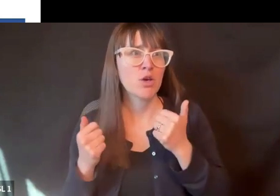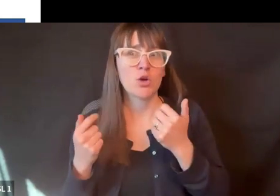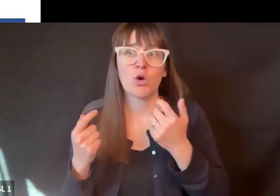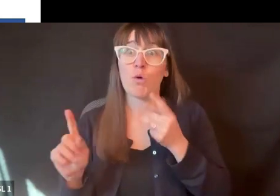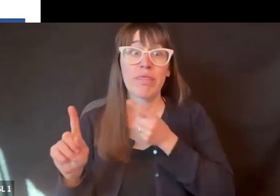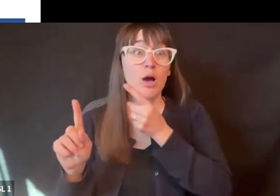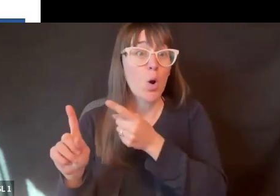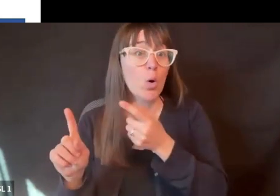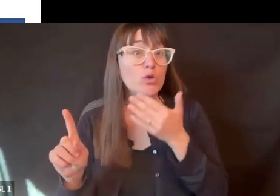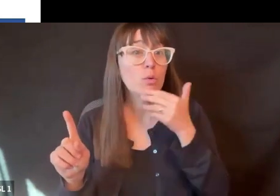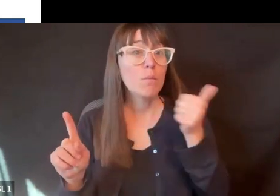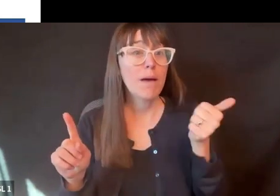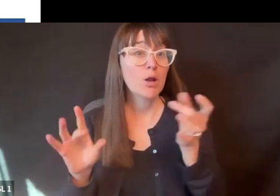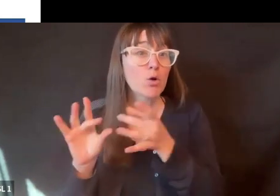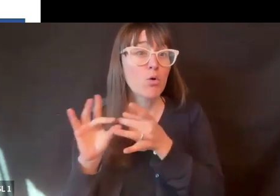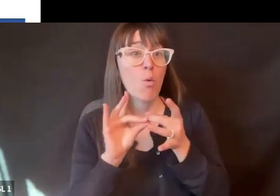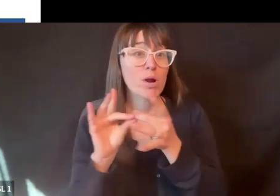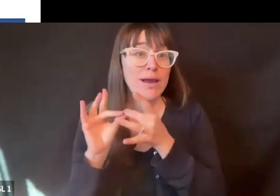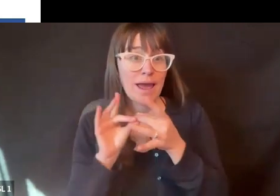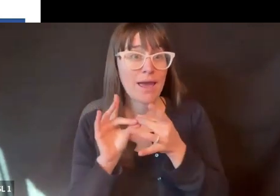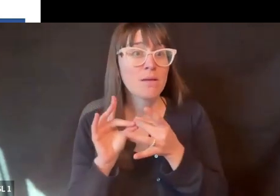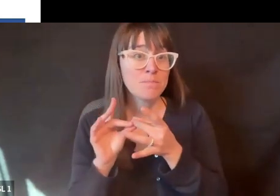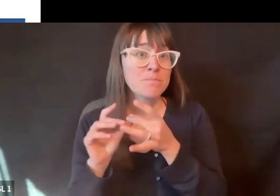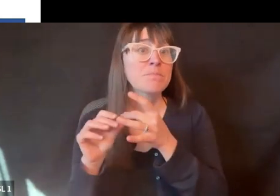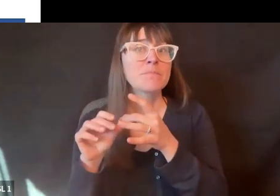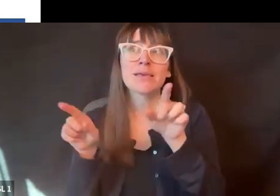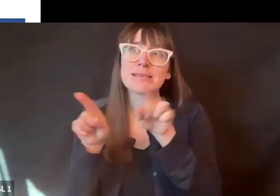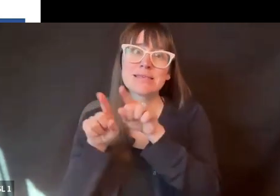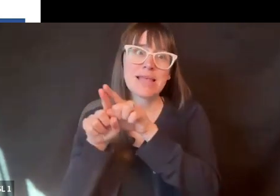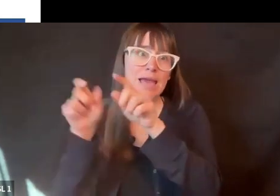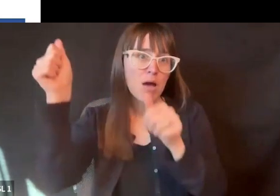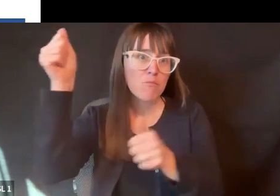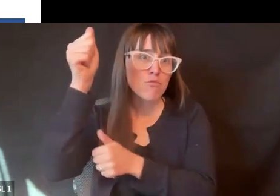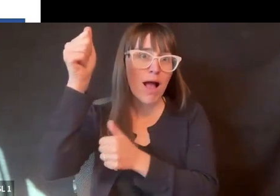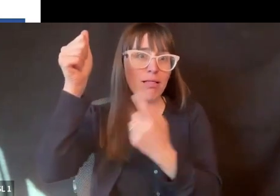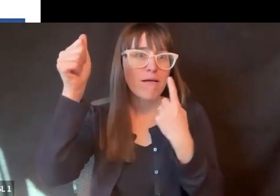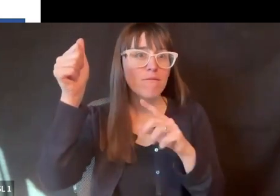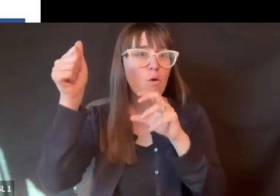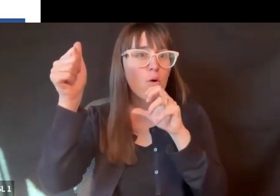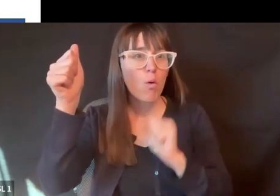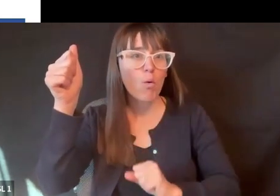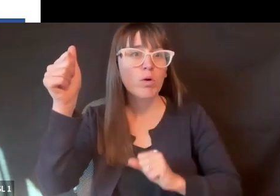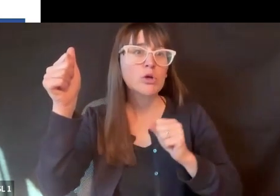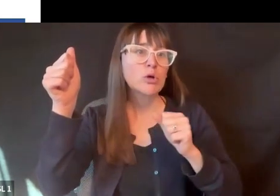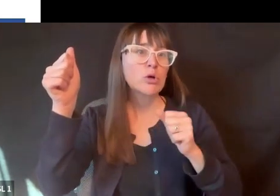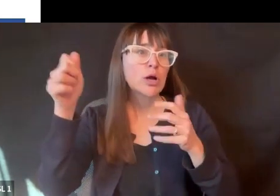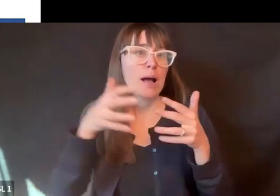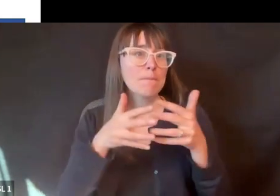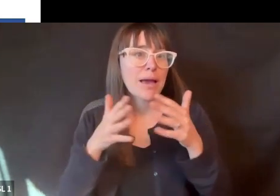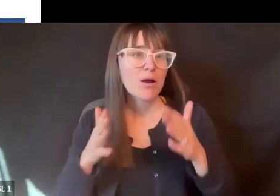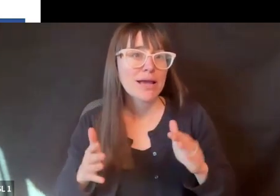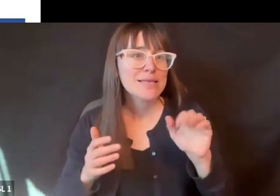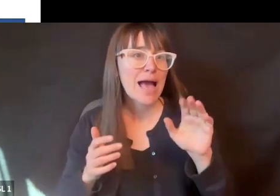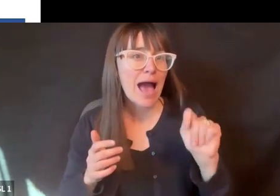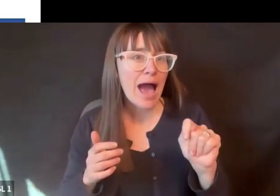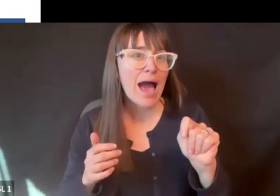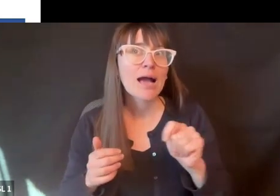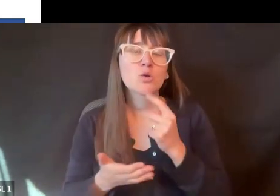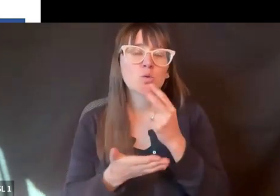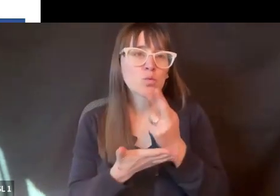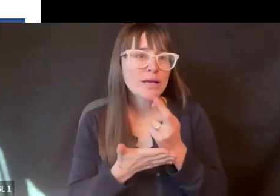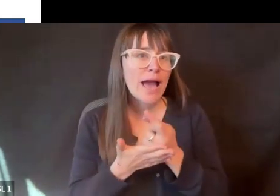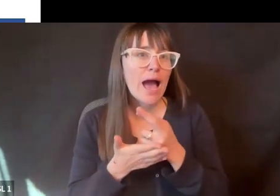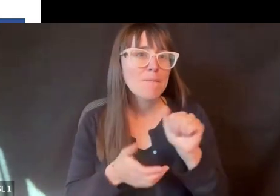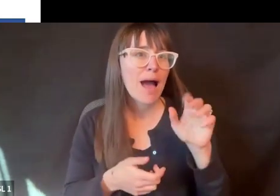that maybe we could better coordinate services under the same umbrella for Older Americans Act, bringing the Rehab Act